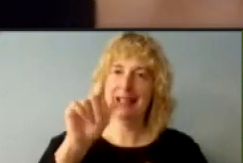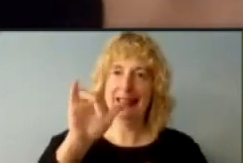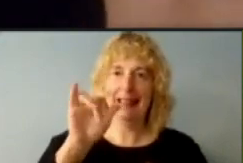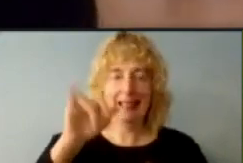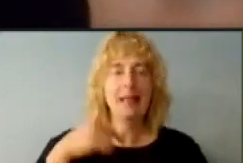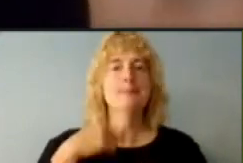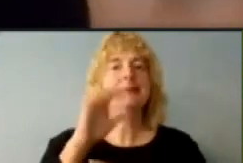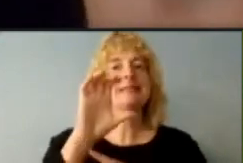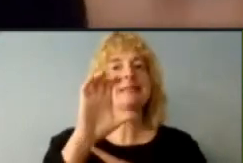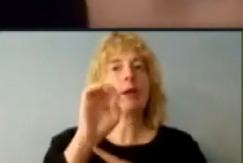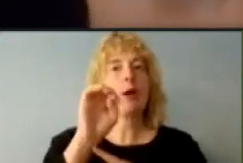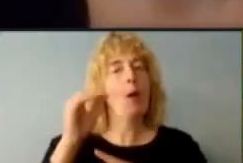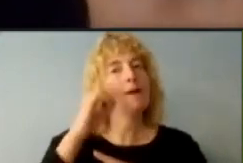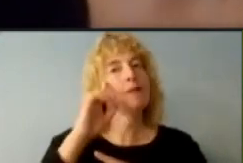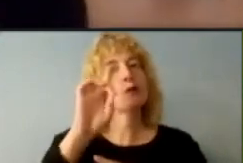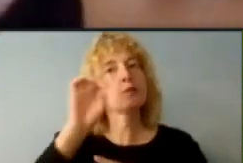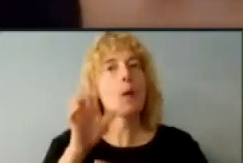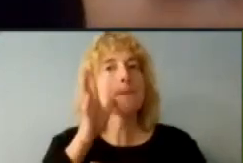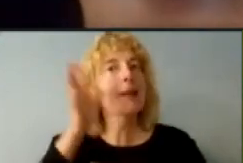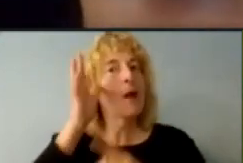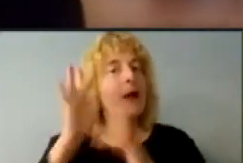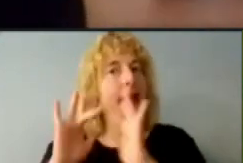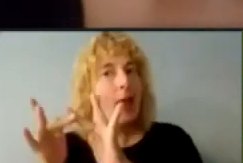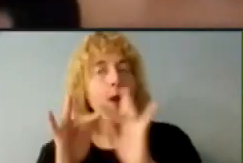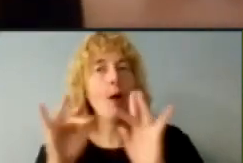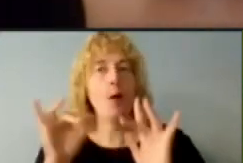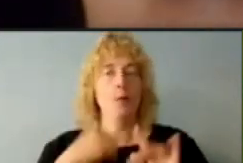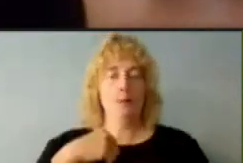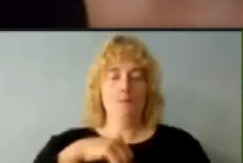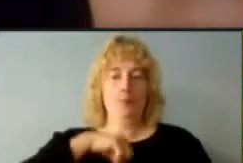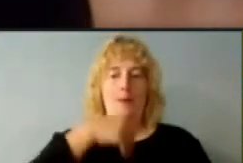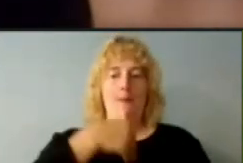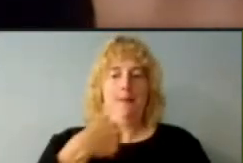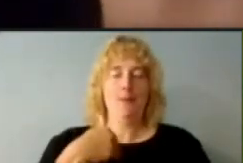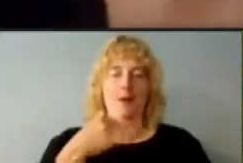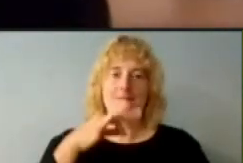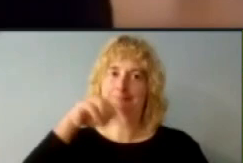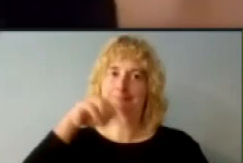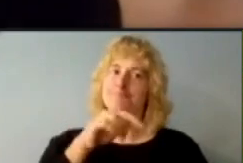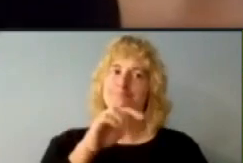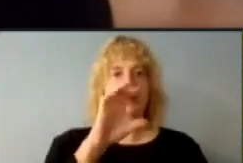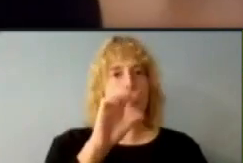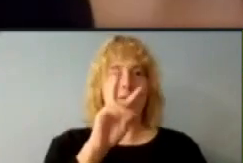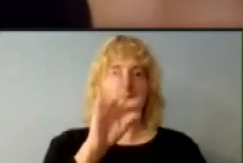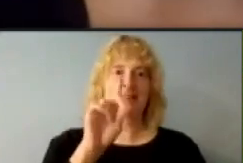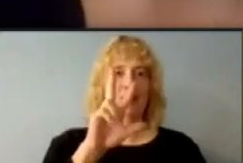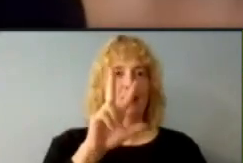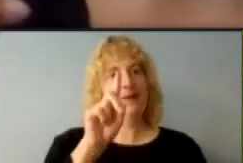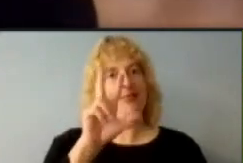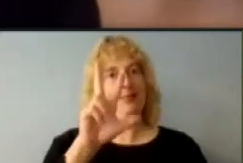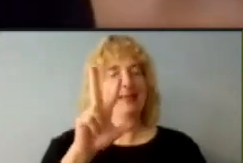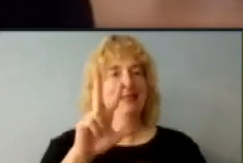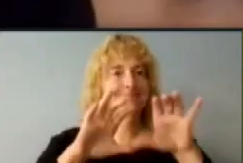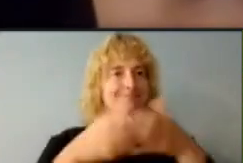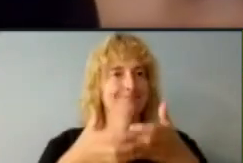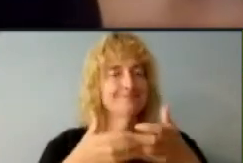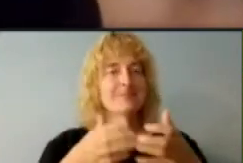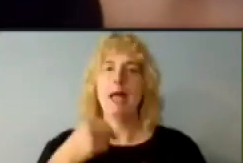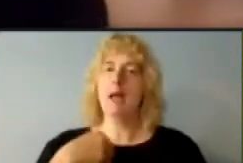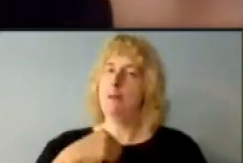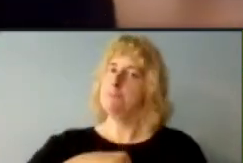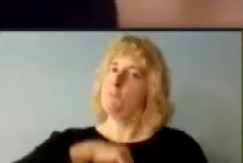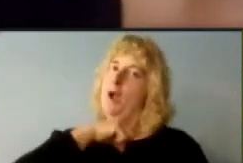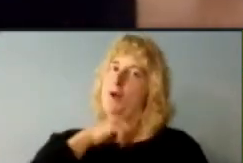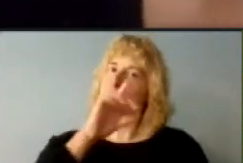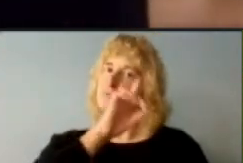I am also a proud member of this coalition, a proud Detroiter, and yes, I am one of those women